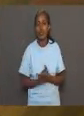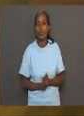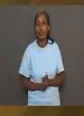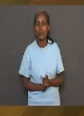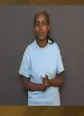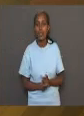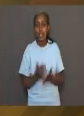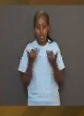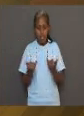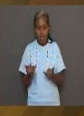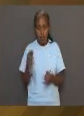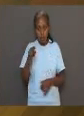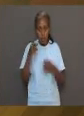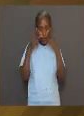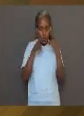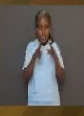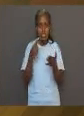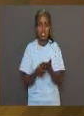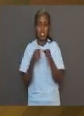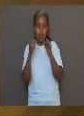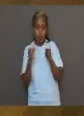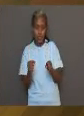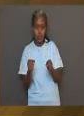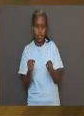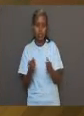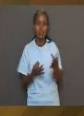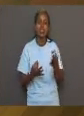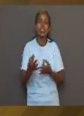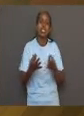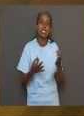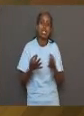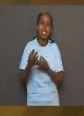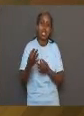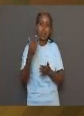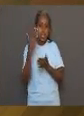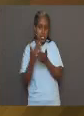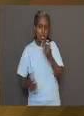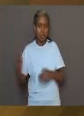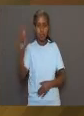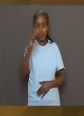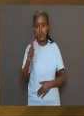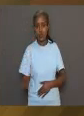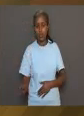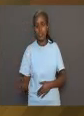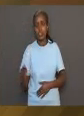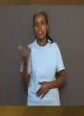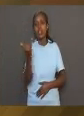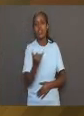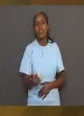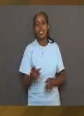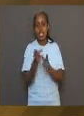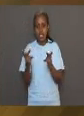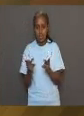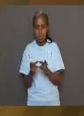Now you see that it is possible to describe some geometric figures in space